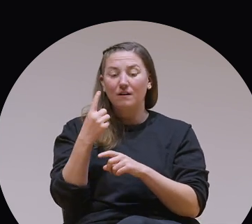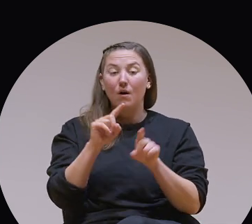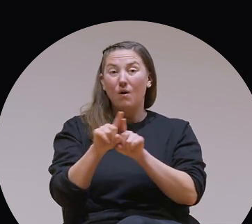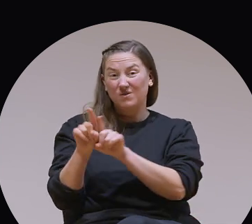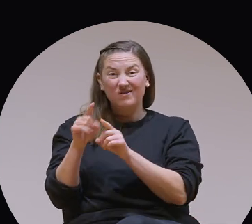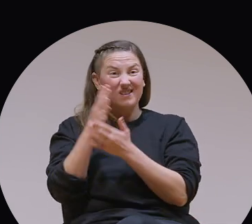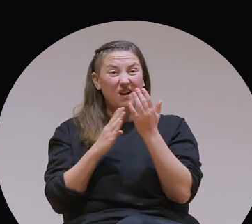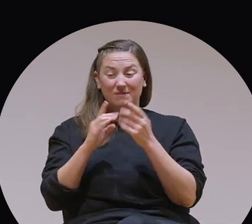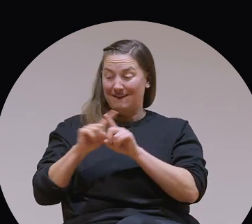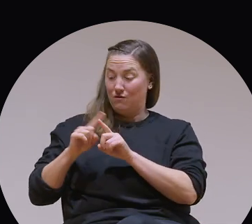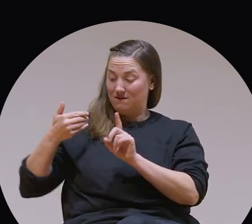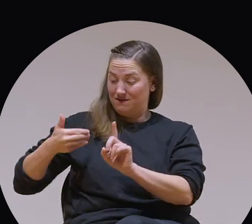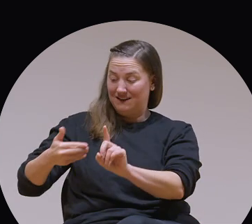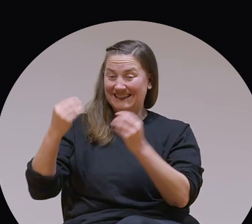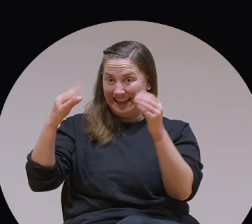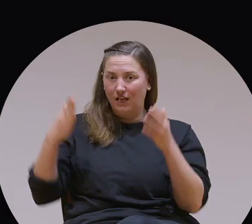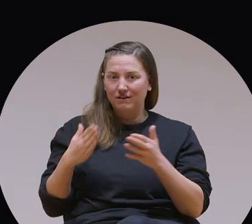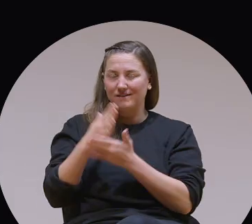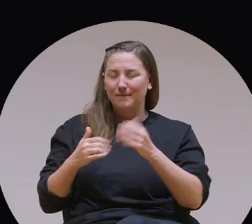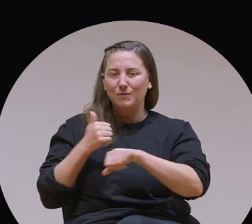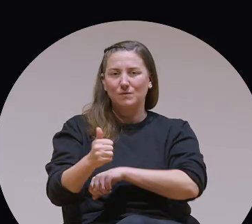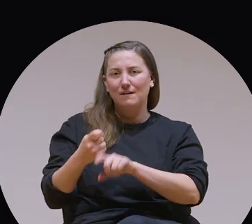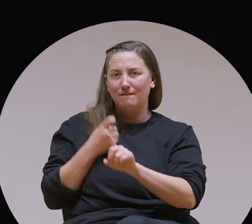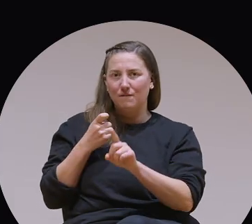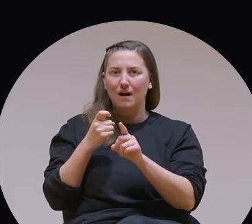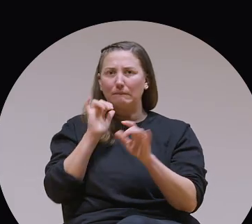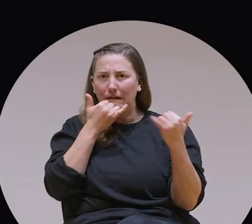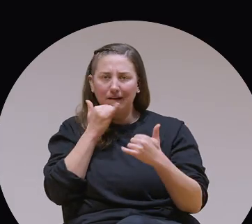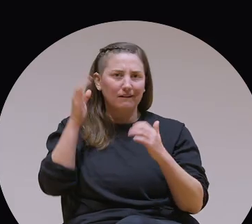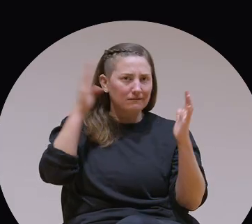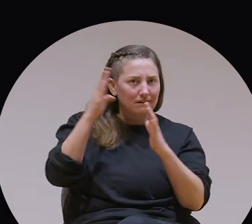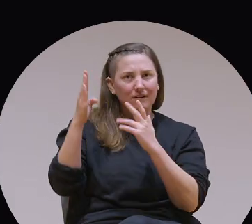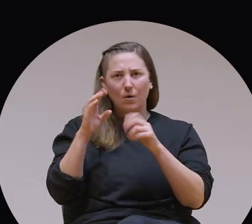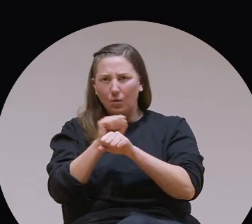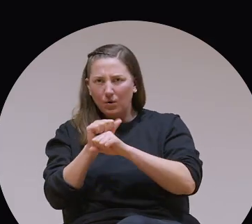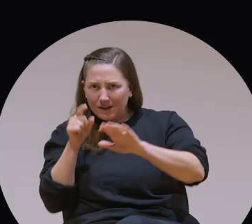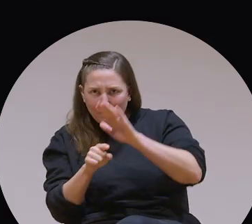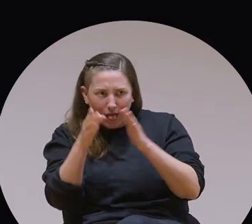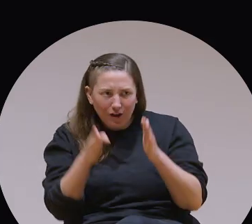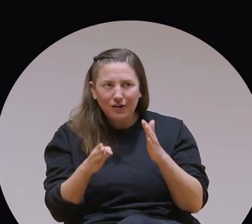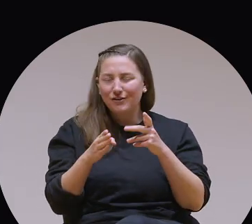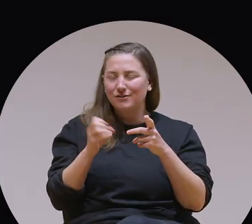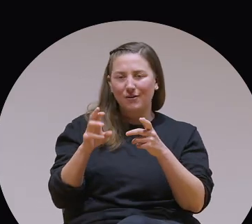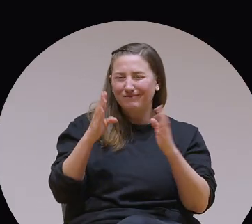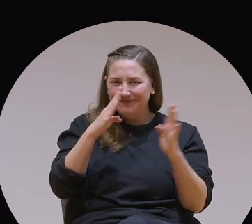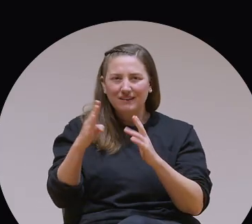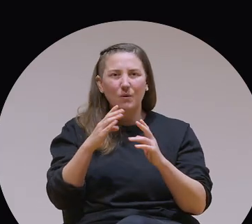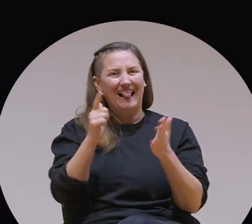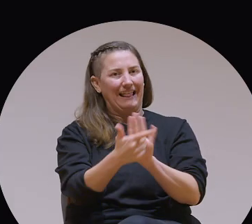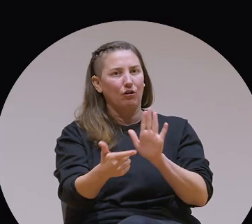dealers who have since been accused of misdeeds in working with smugglers or with illegal